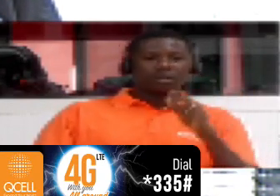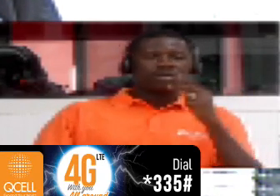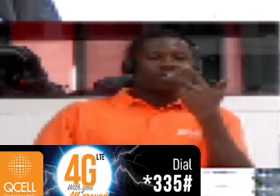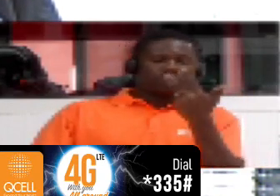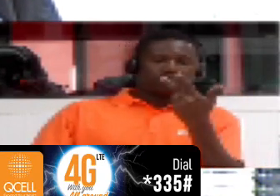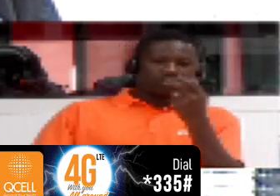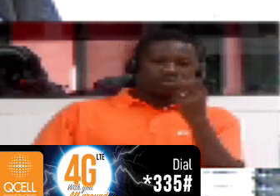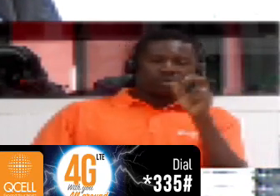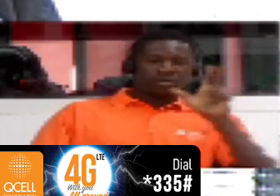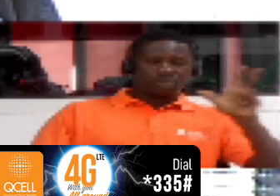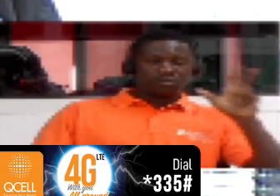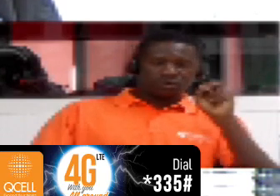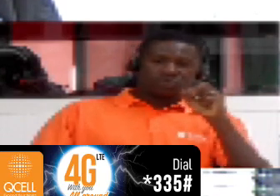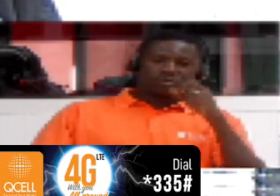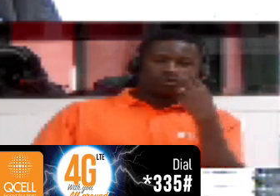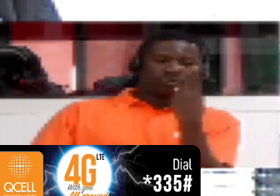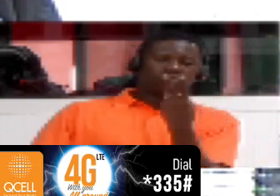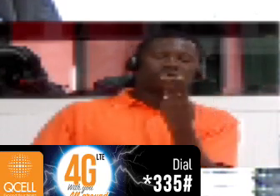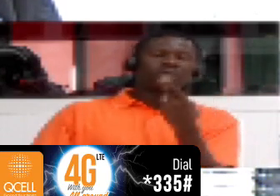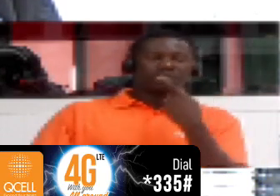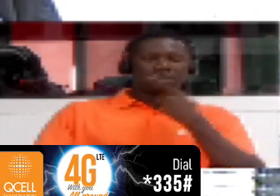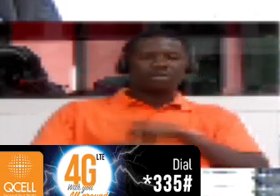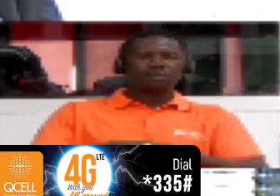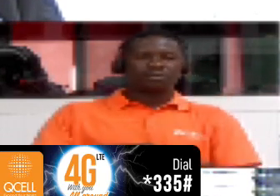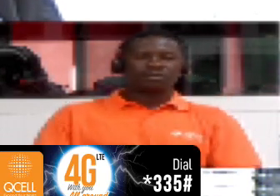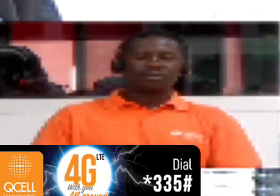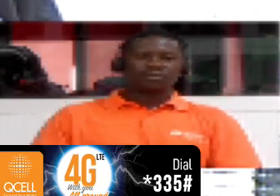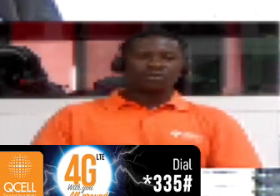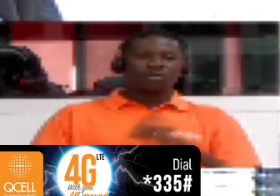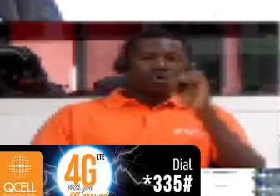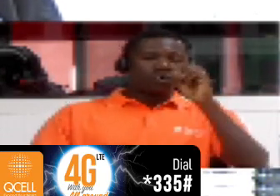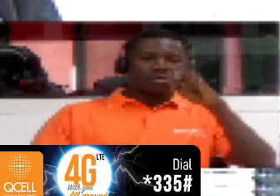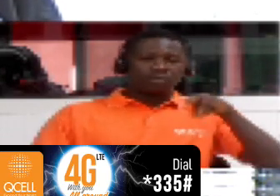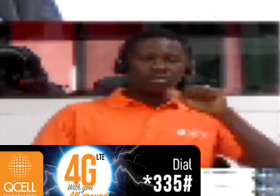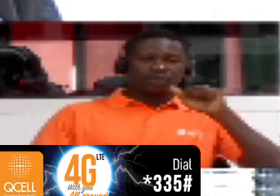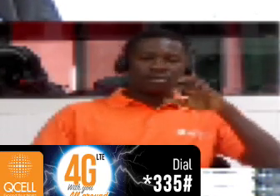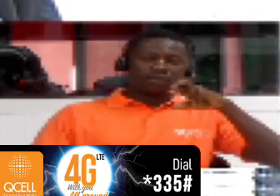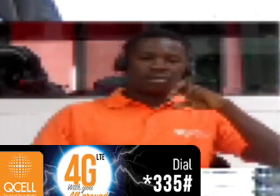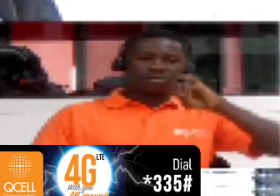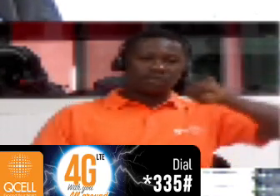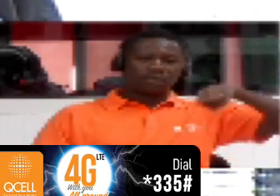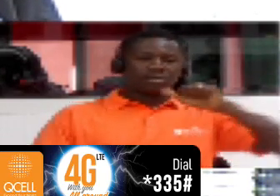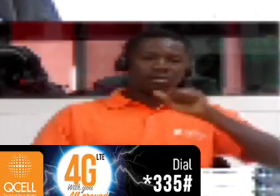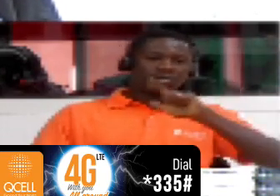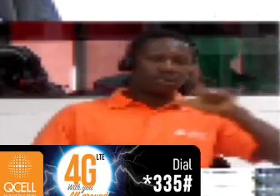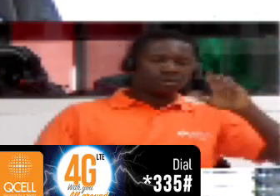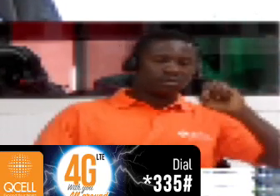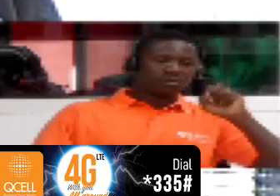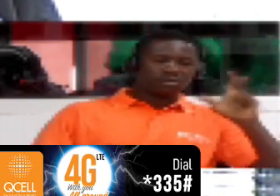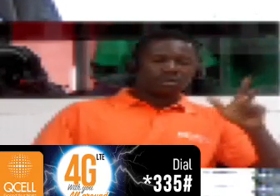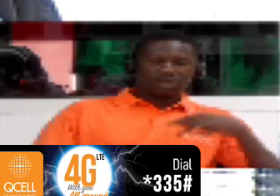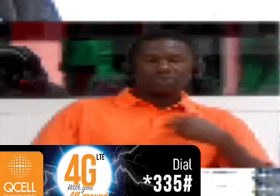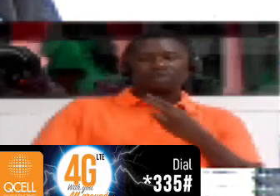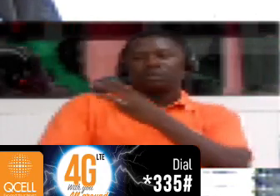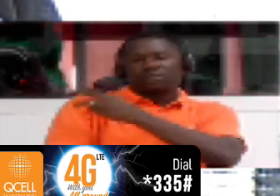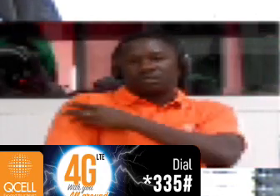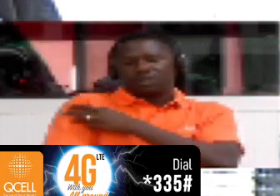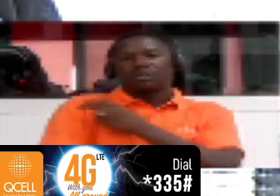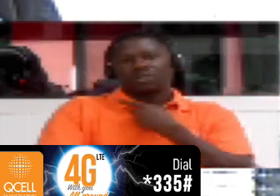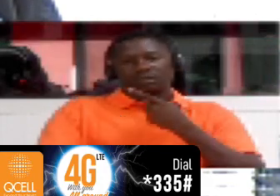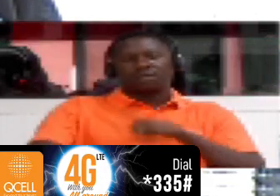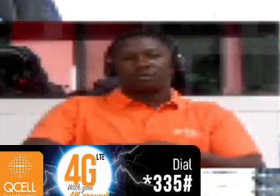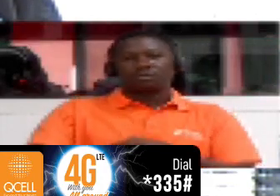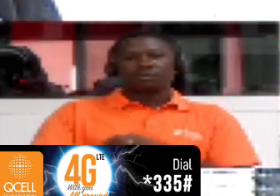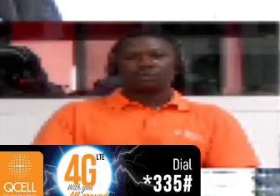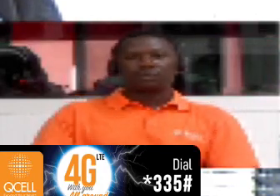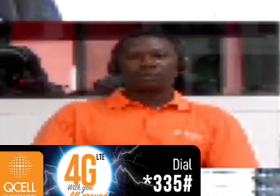a 002 at the time. Omar Diallo. Omar Diallo mun sergeant old Omar Diallo was a sergeant at the time. Was he known